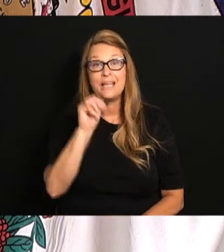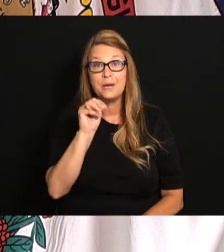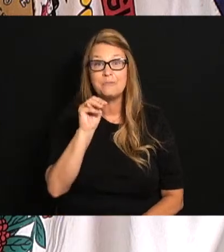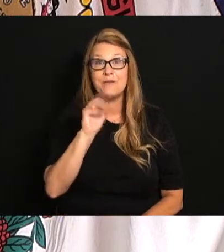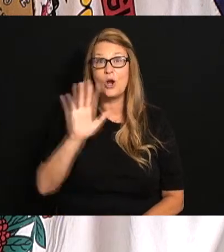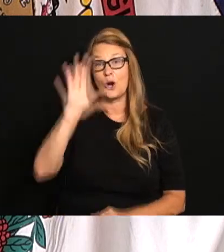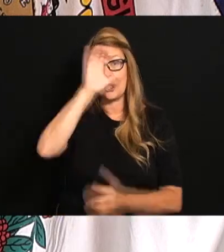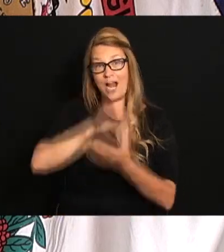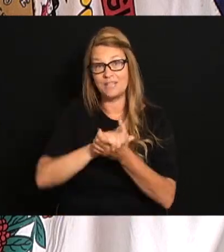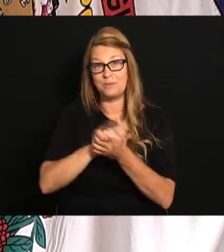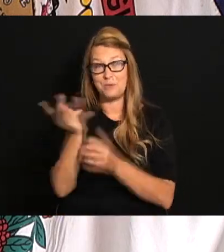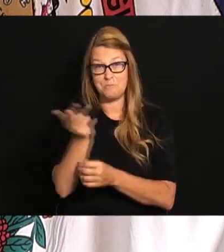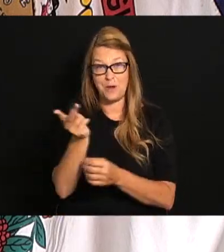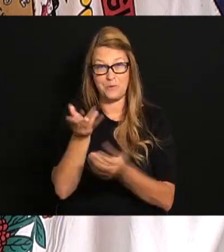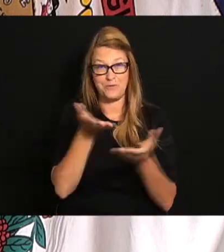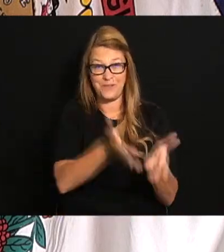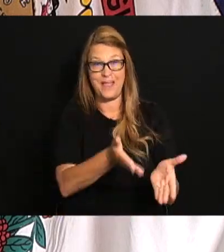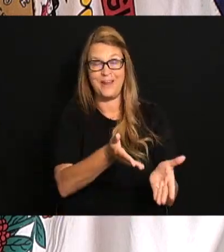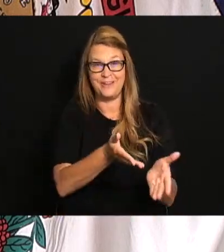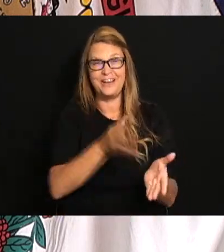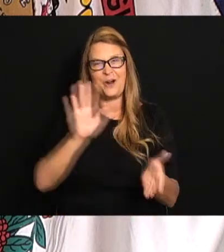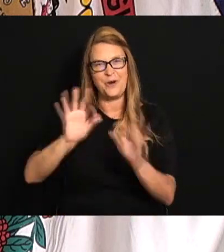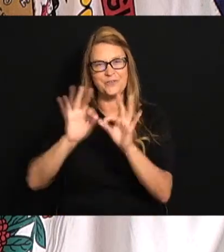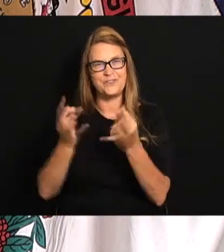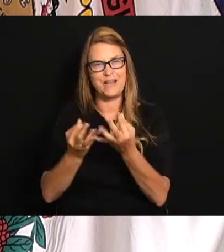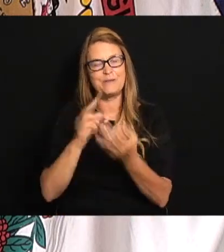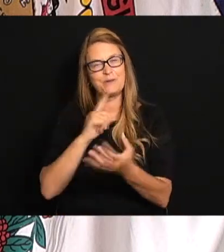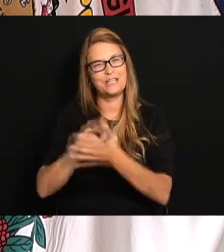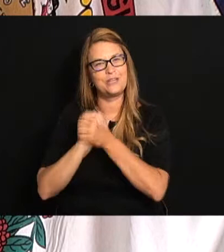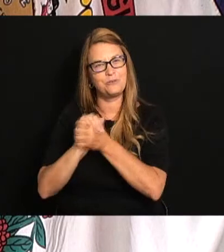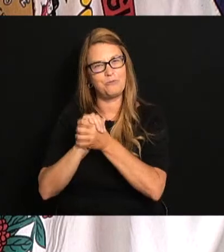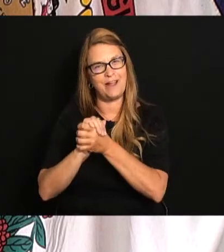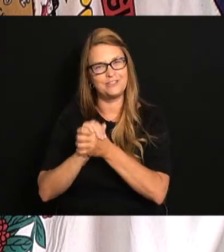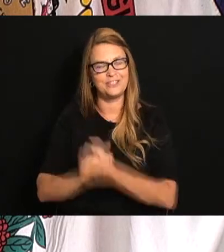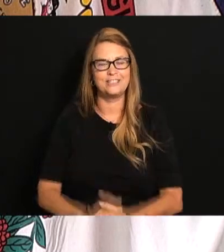her husband was there, and the rest of her family and everything. We really congratulate you.